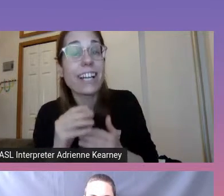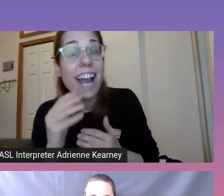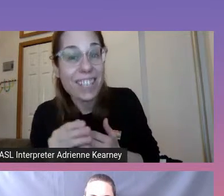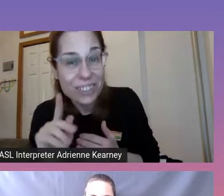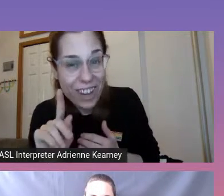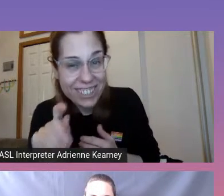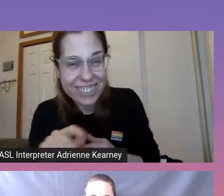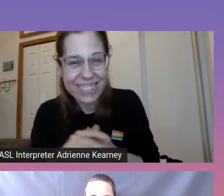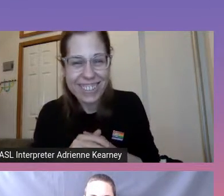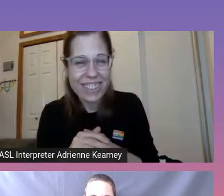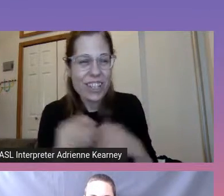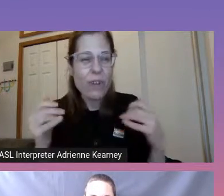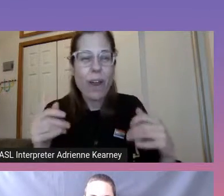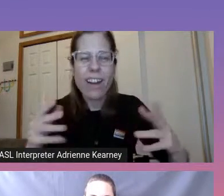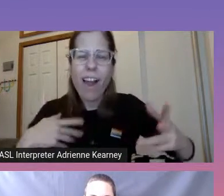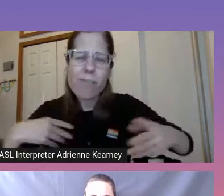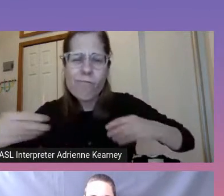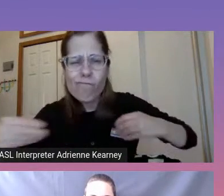Sunday.